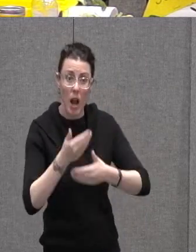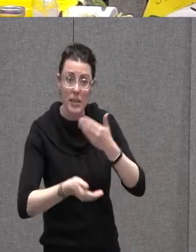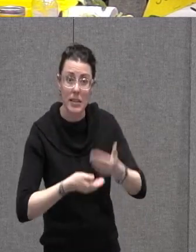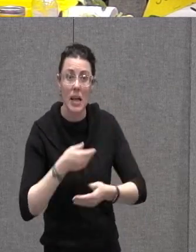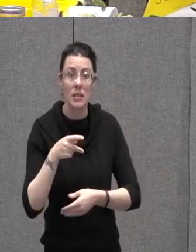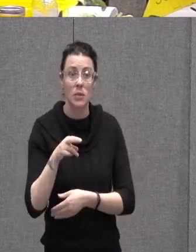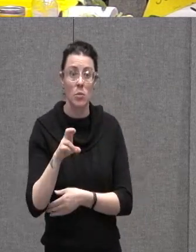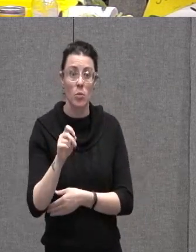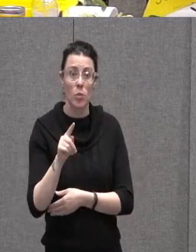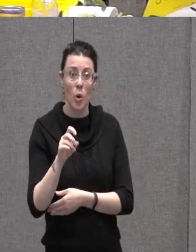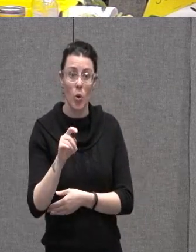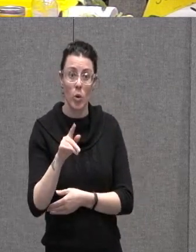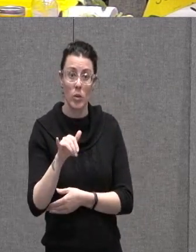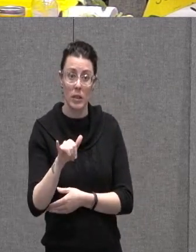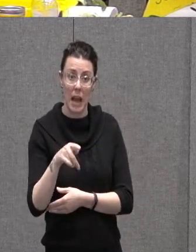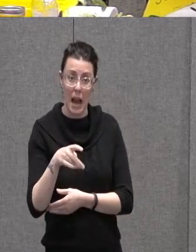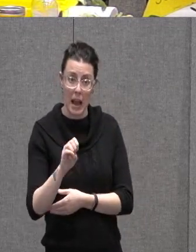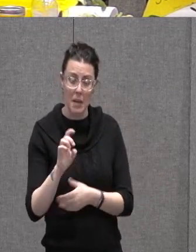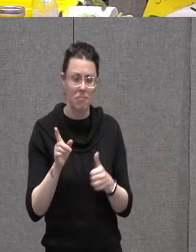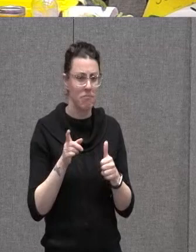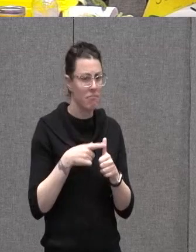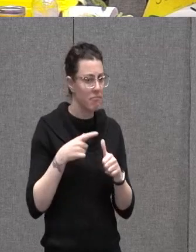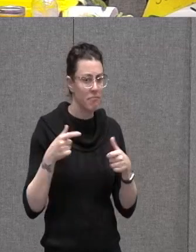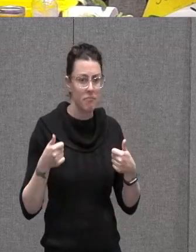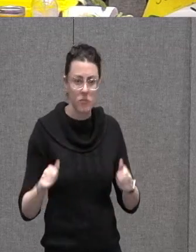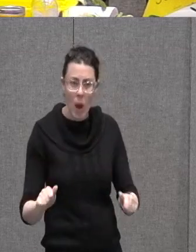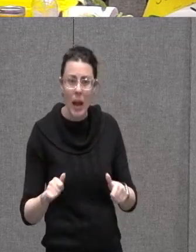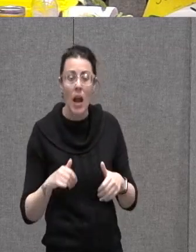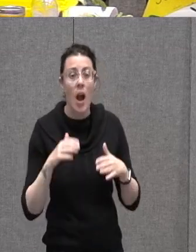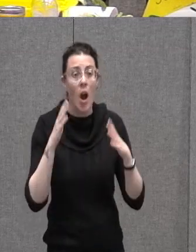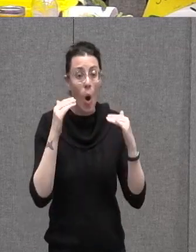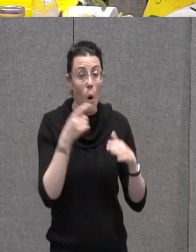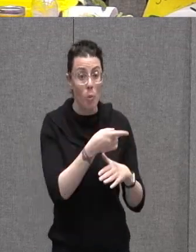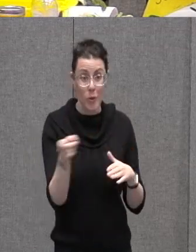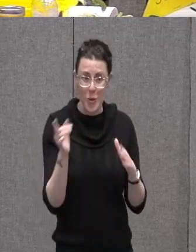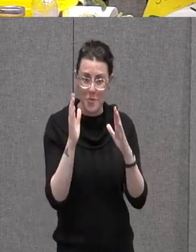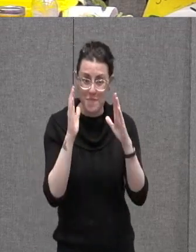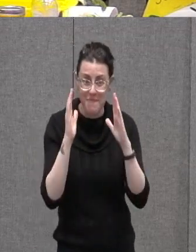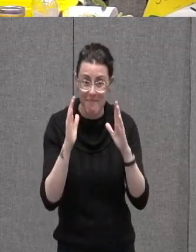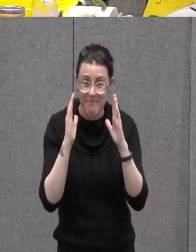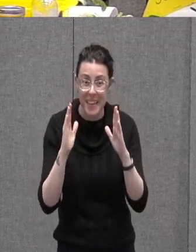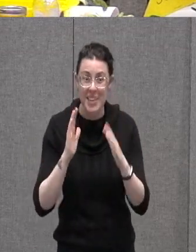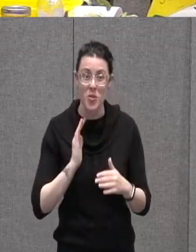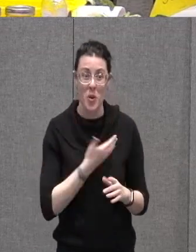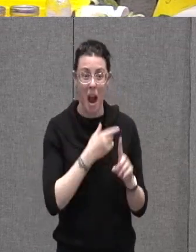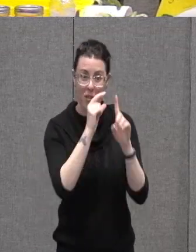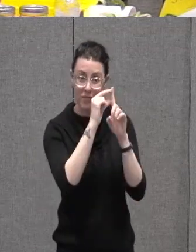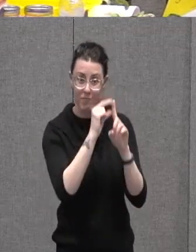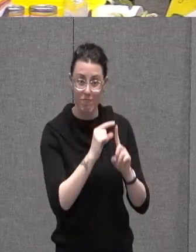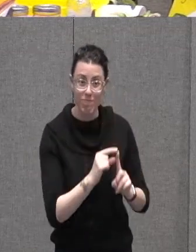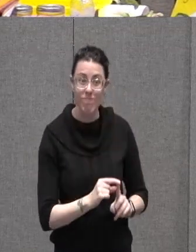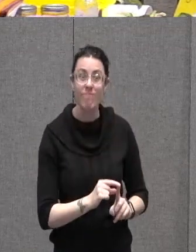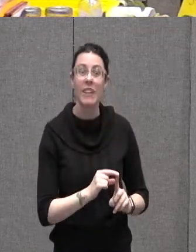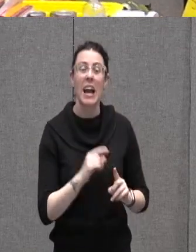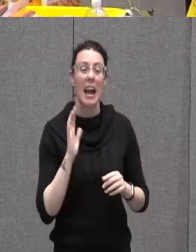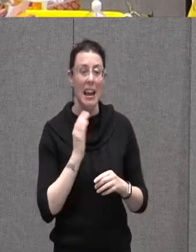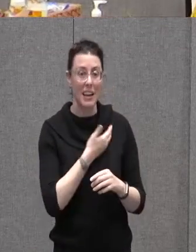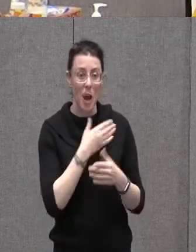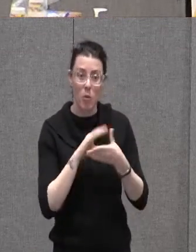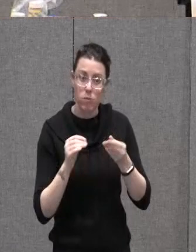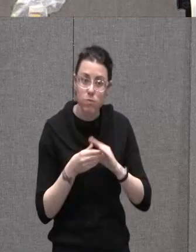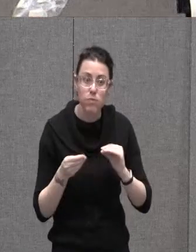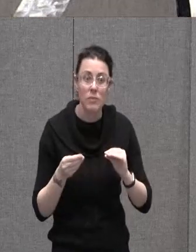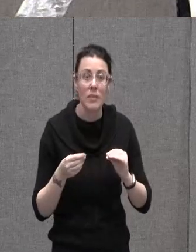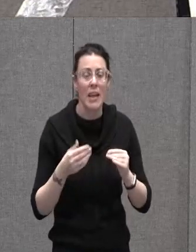prototypes. I hope you listened to some of the things that we said. I'm so excited that I got to come visit with you and learn from you. We got to learn about